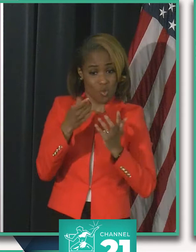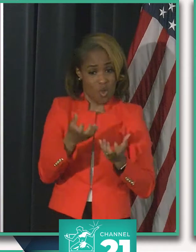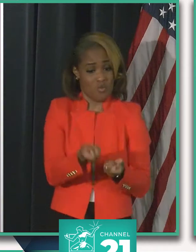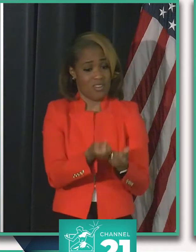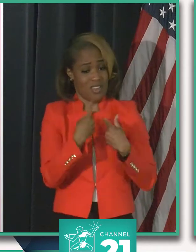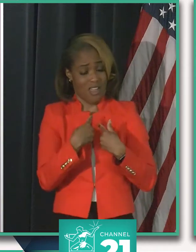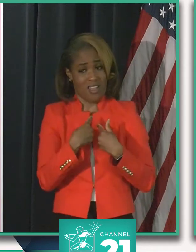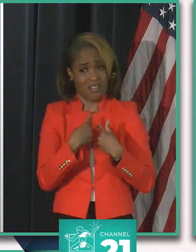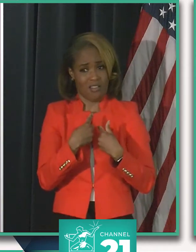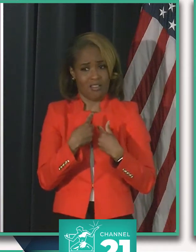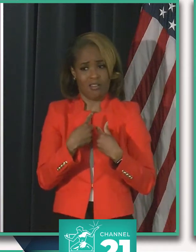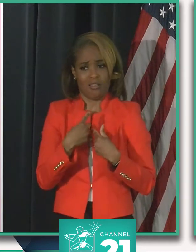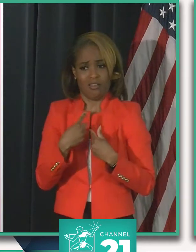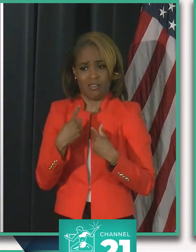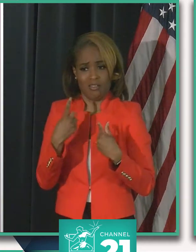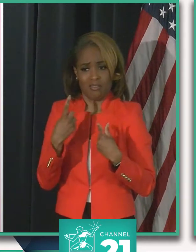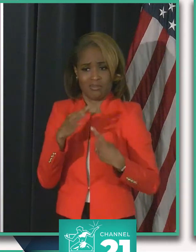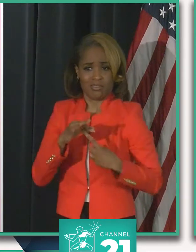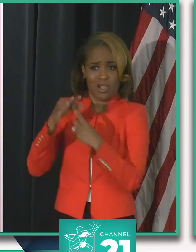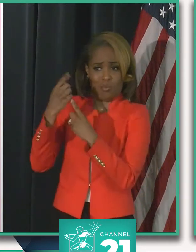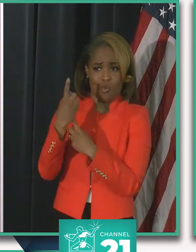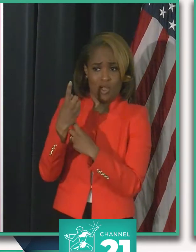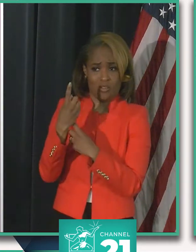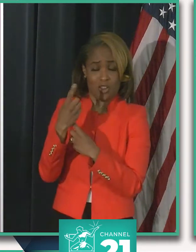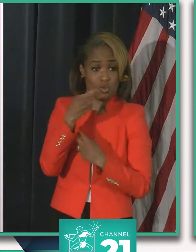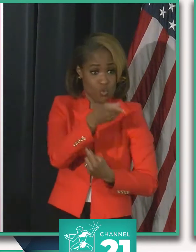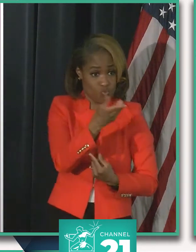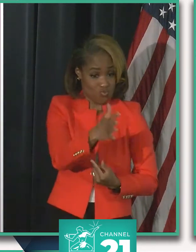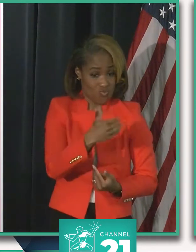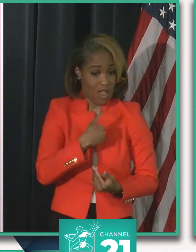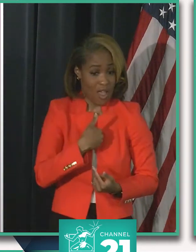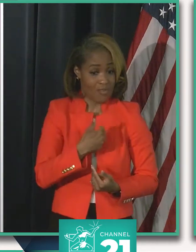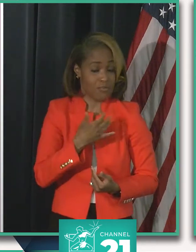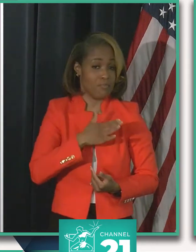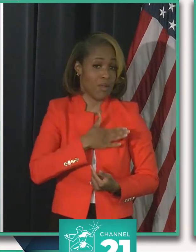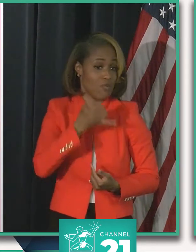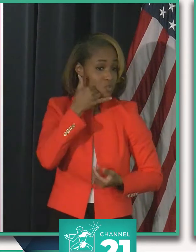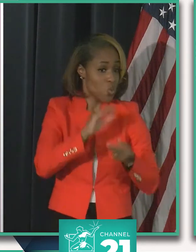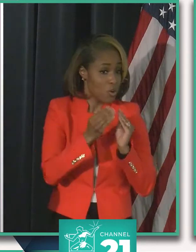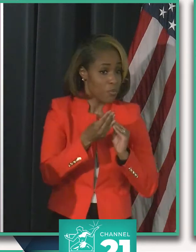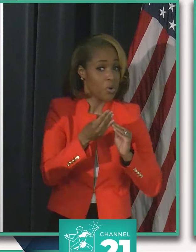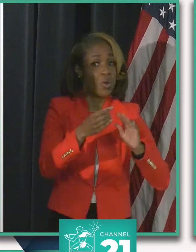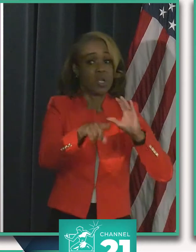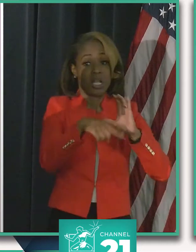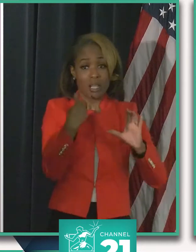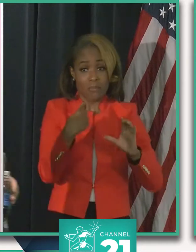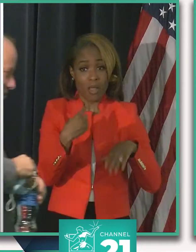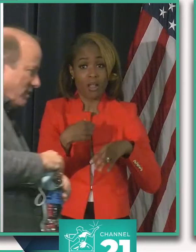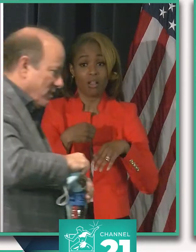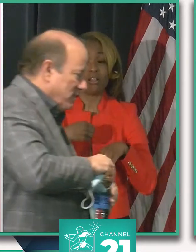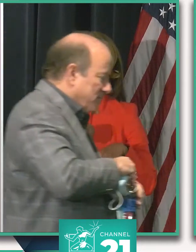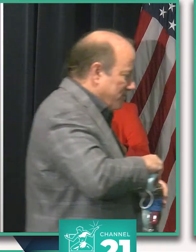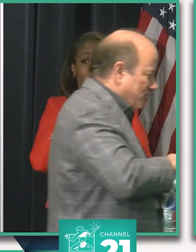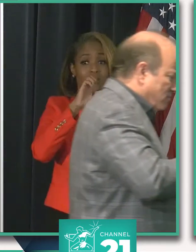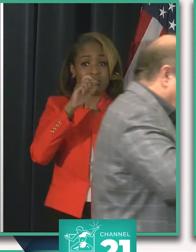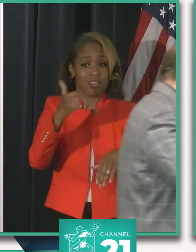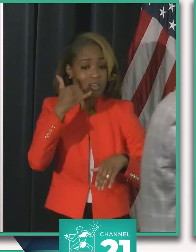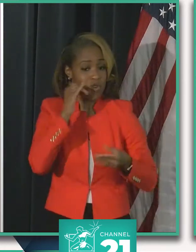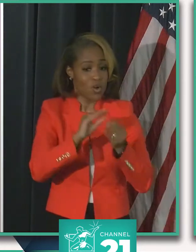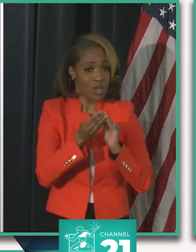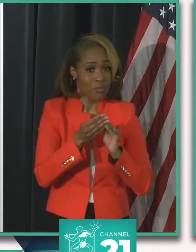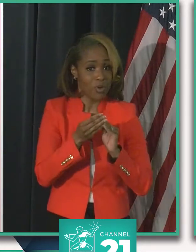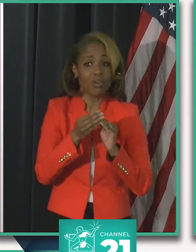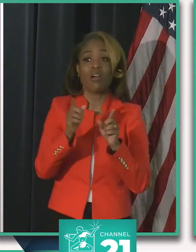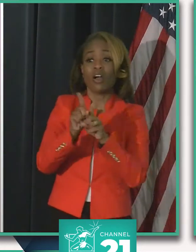made to us thus far. You got my number, you got my email, you got my cell number, you've got